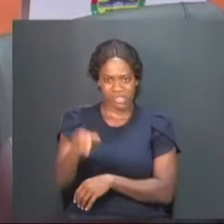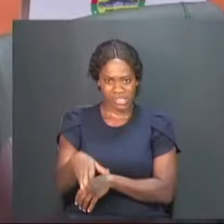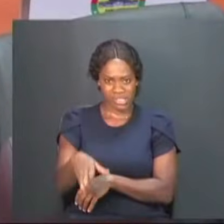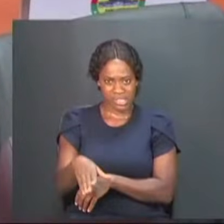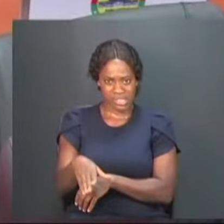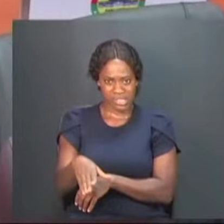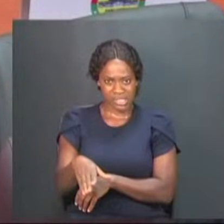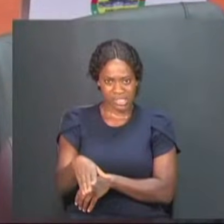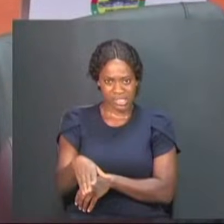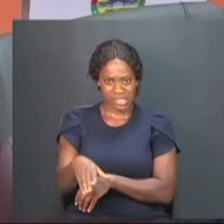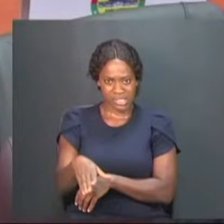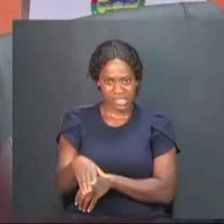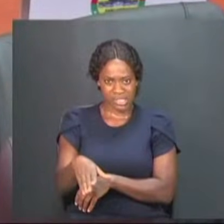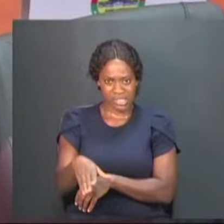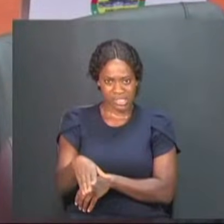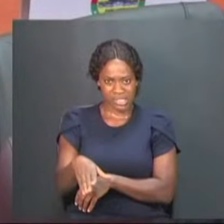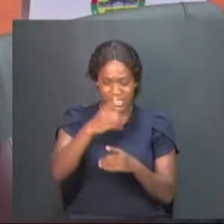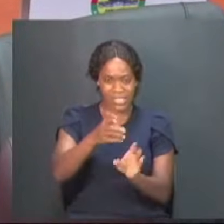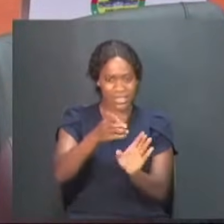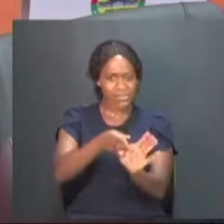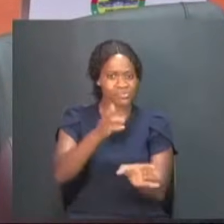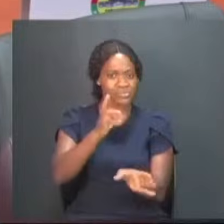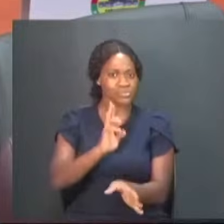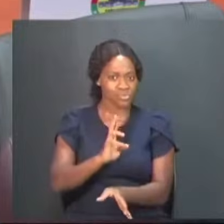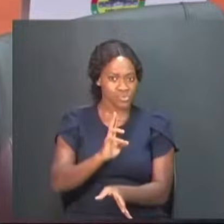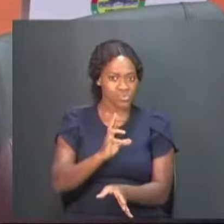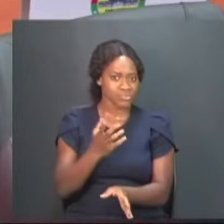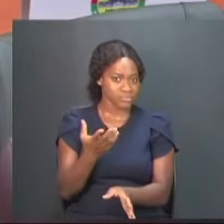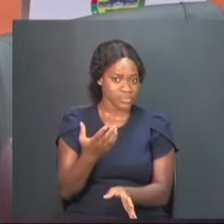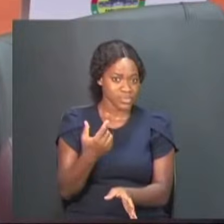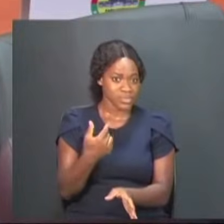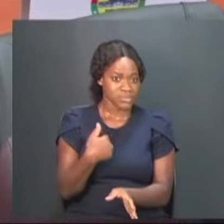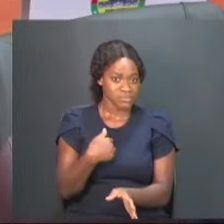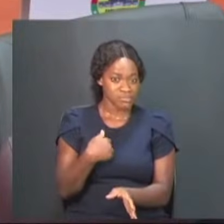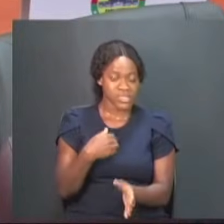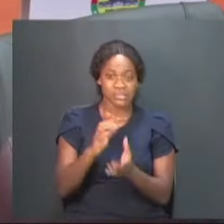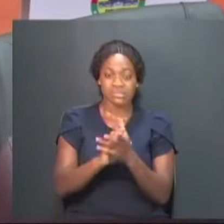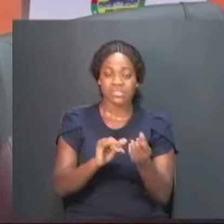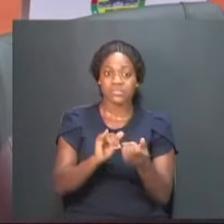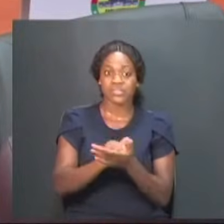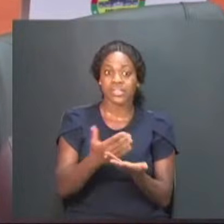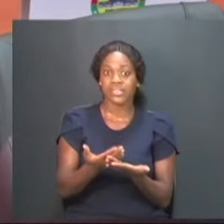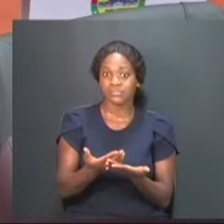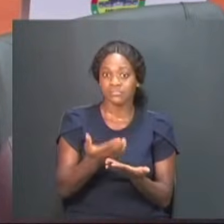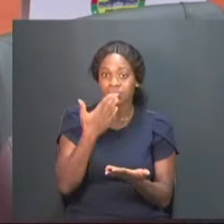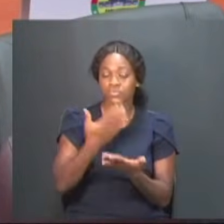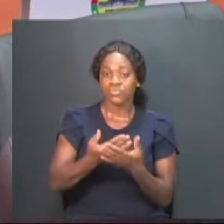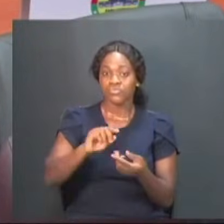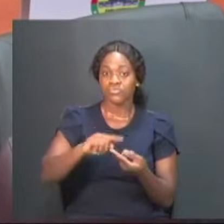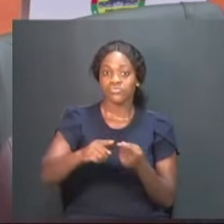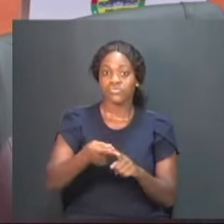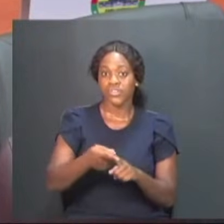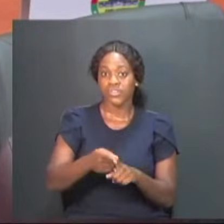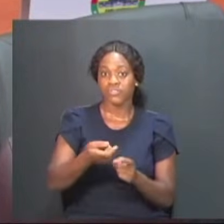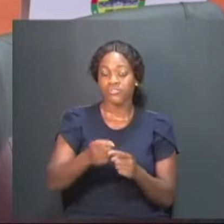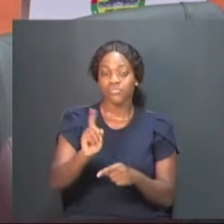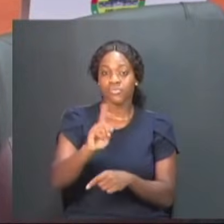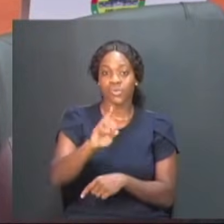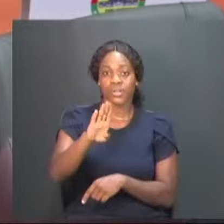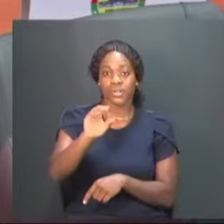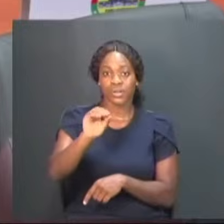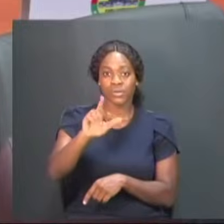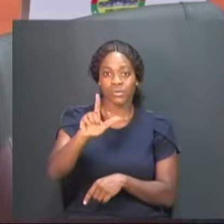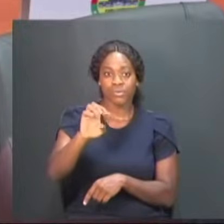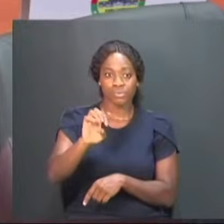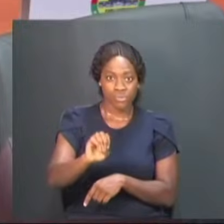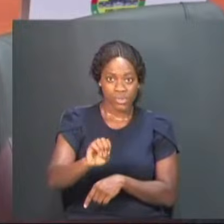the withdrawal of this agreement. So I want to believe that my good friend and brother from Bole Bamboy, in the